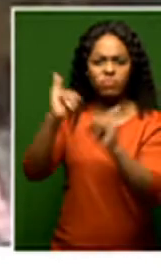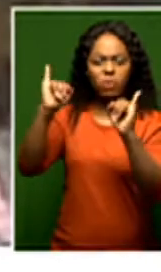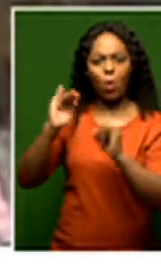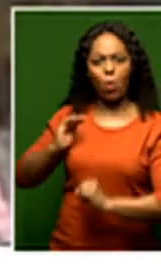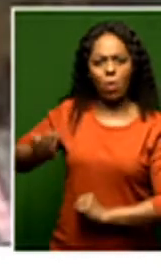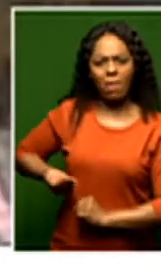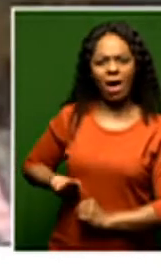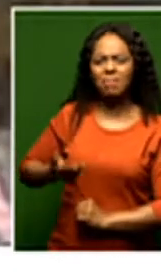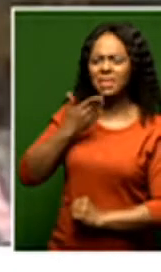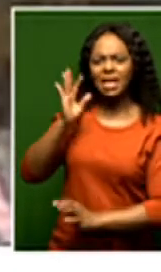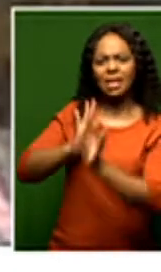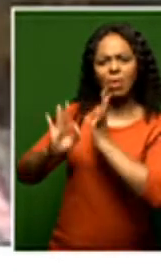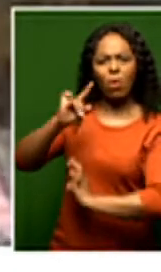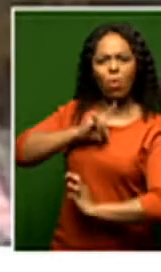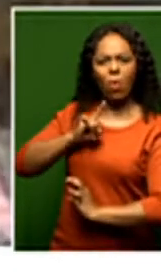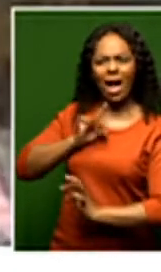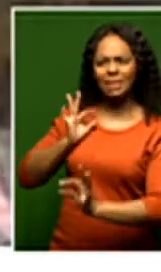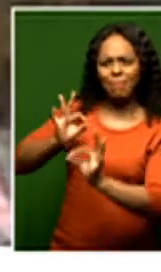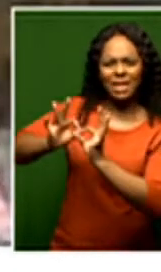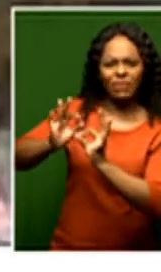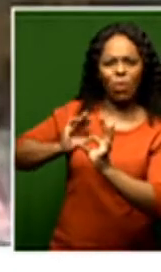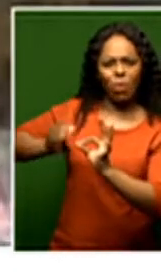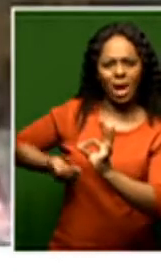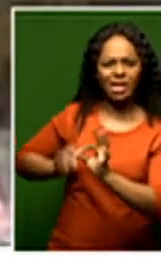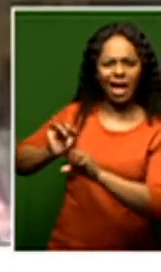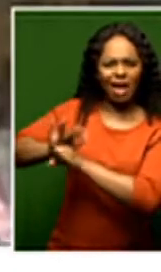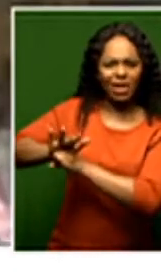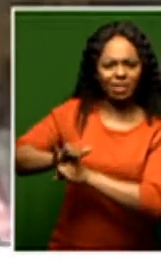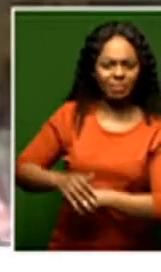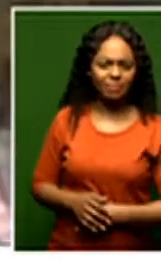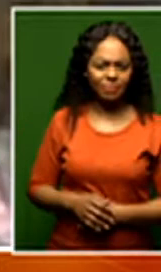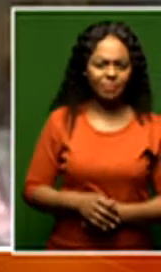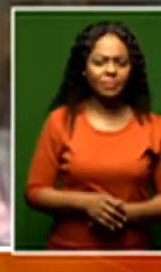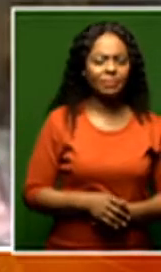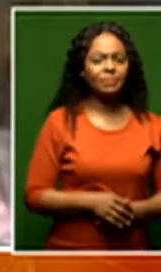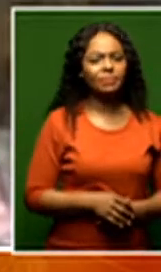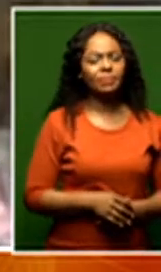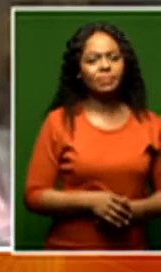and why particularly women have been affected the most.